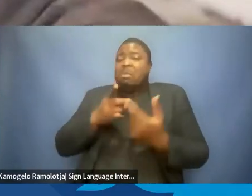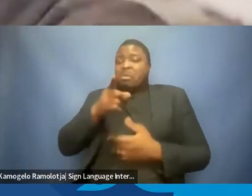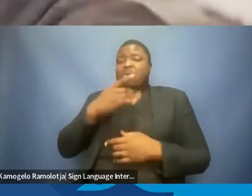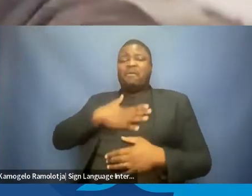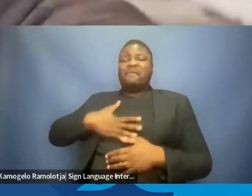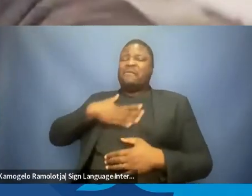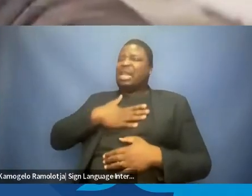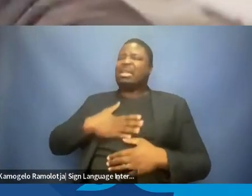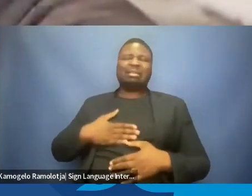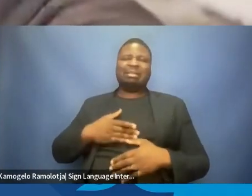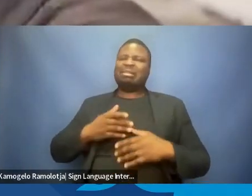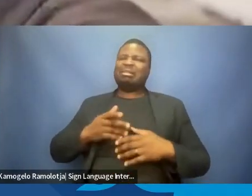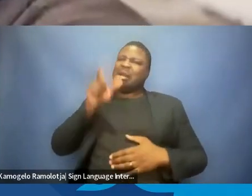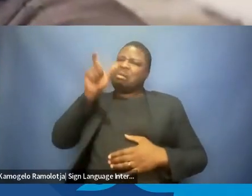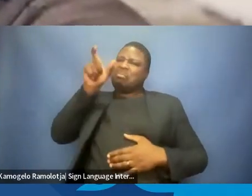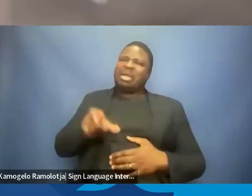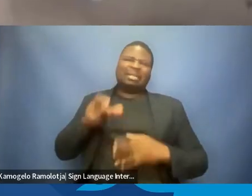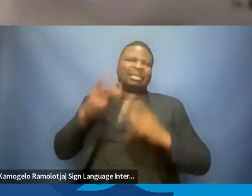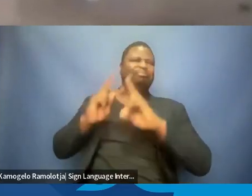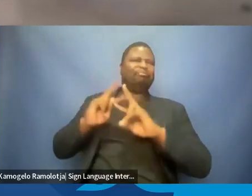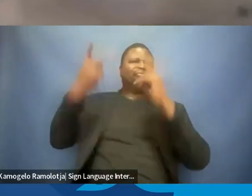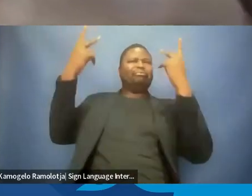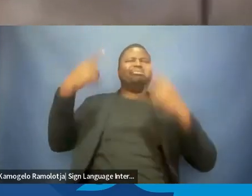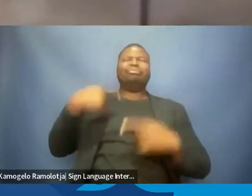you're treated like you're not a person or statistic?